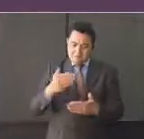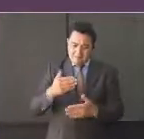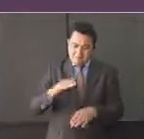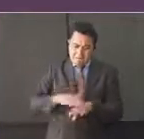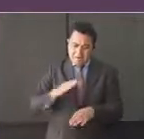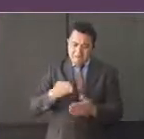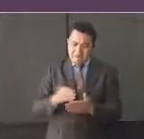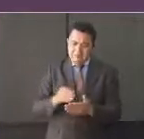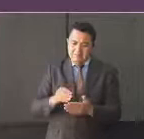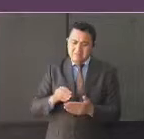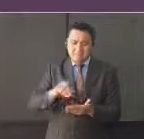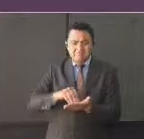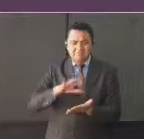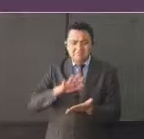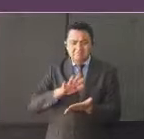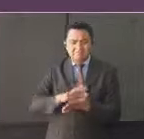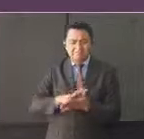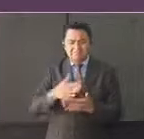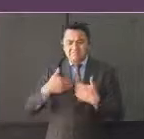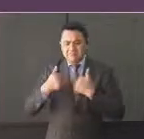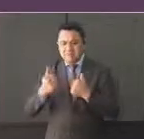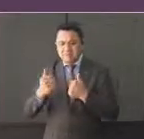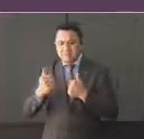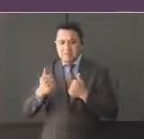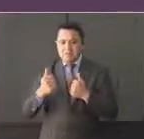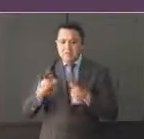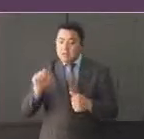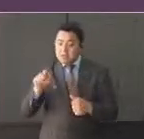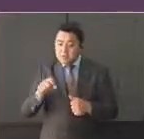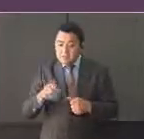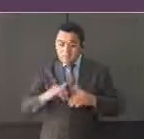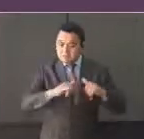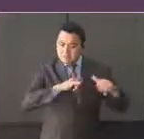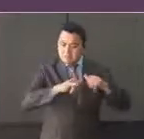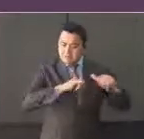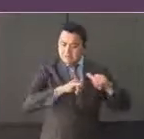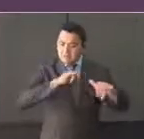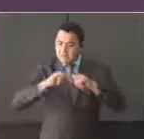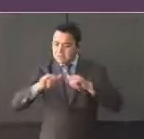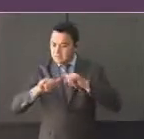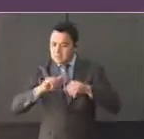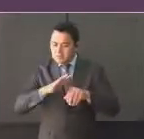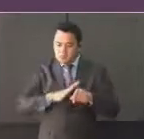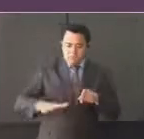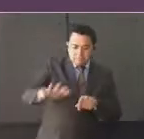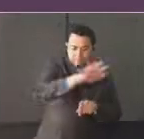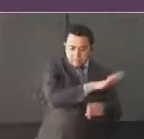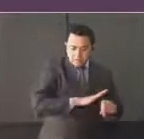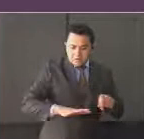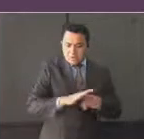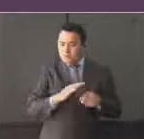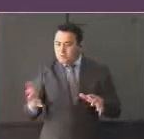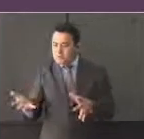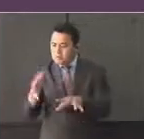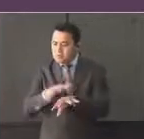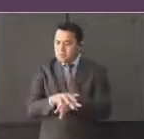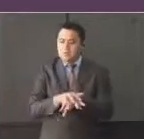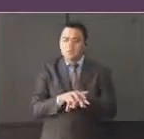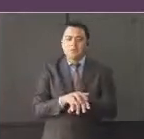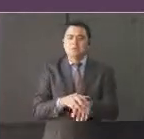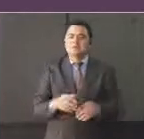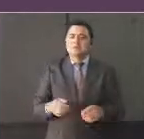the information, we need to have territorial work and the